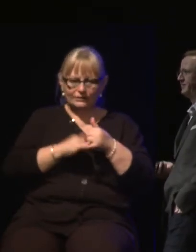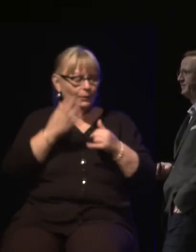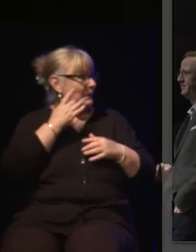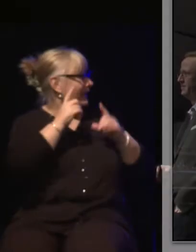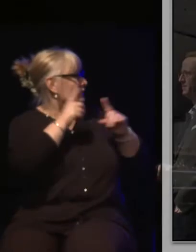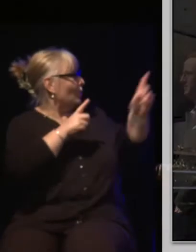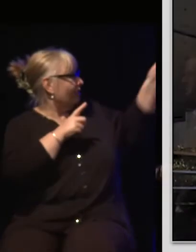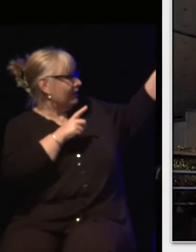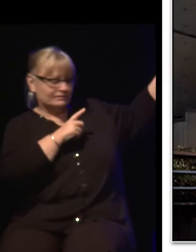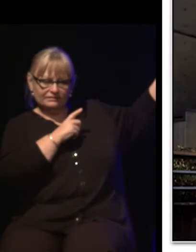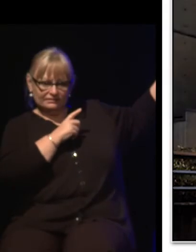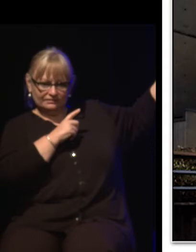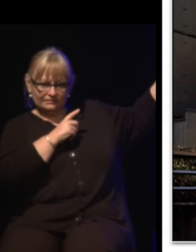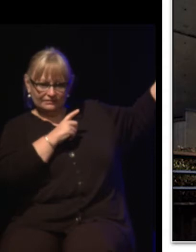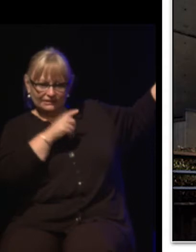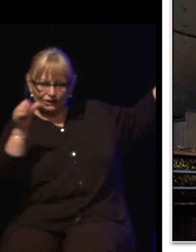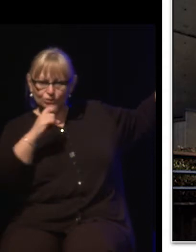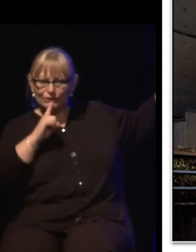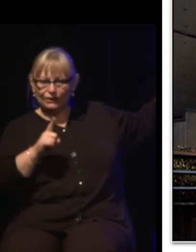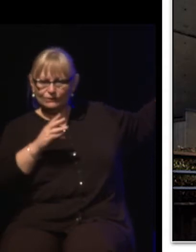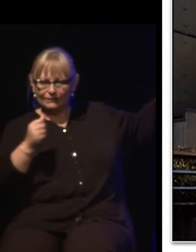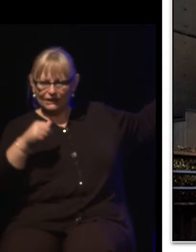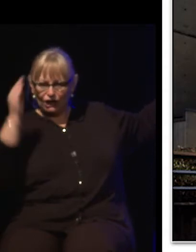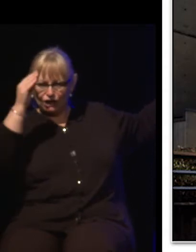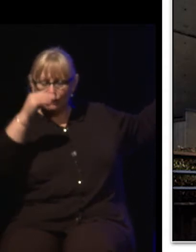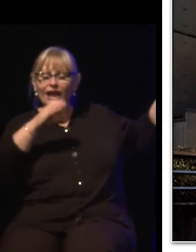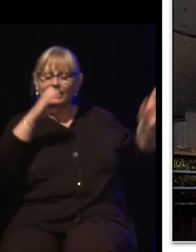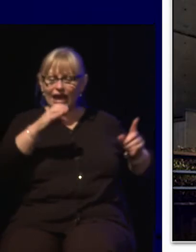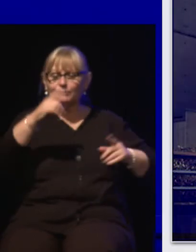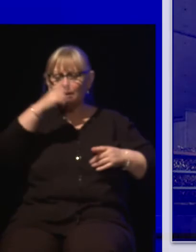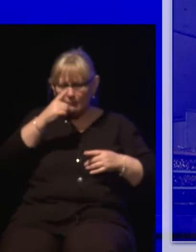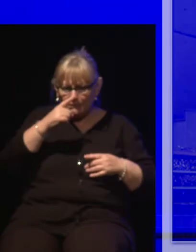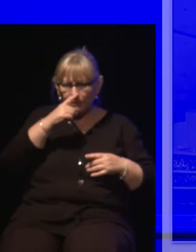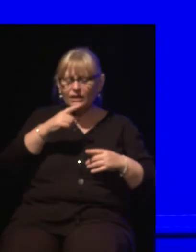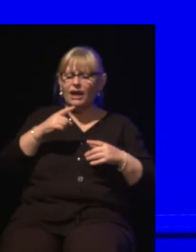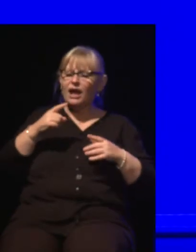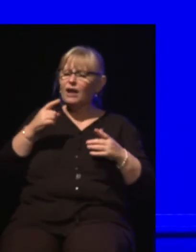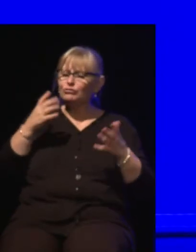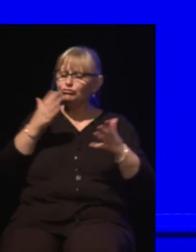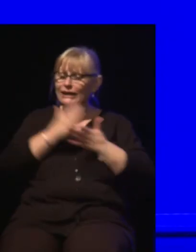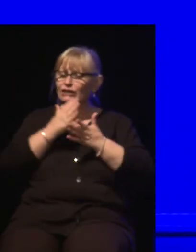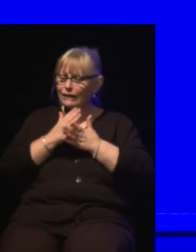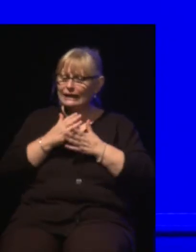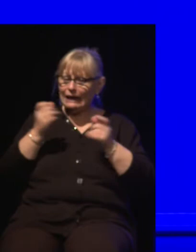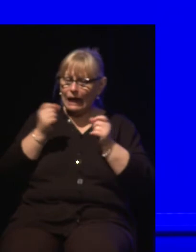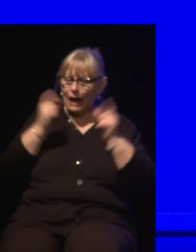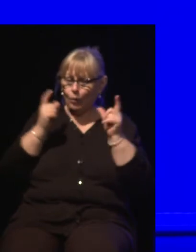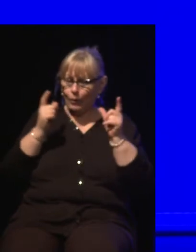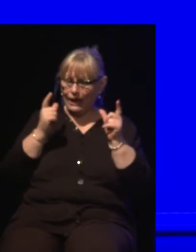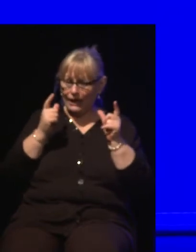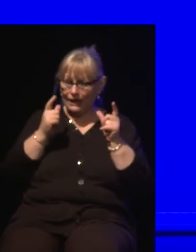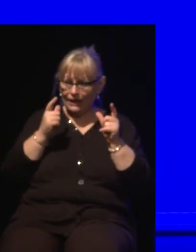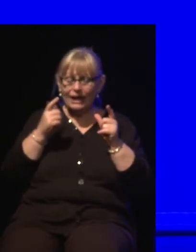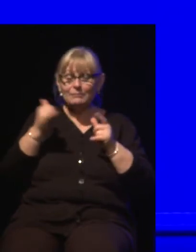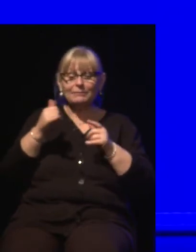building. So that should tell you something. Canberra people are paying attention to what's going on here, even if Canberrans are trying